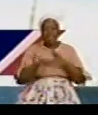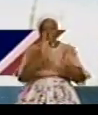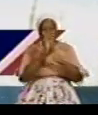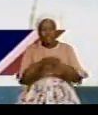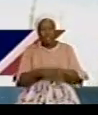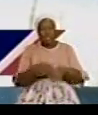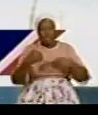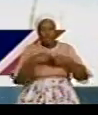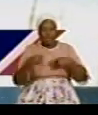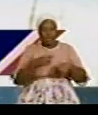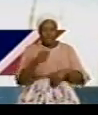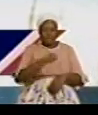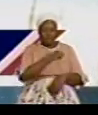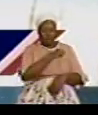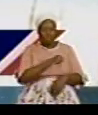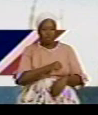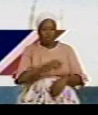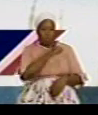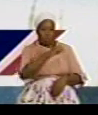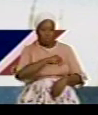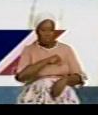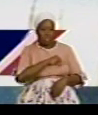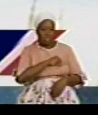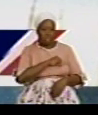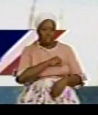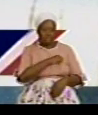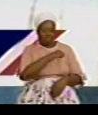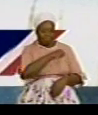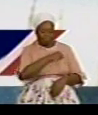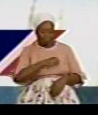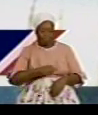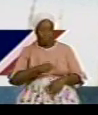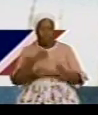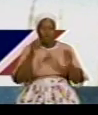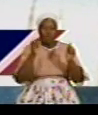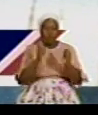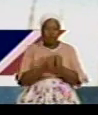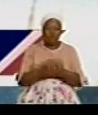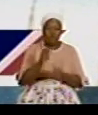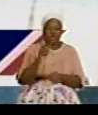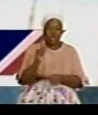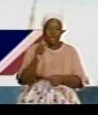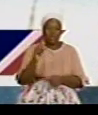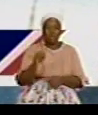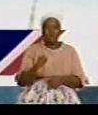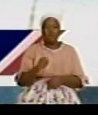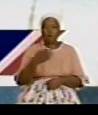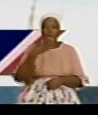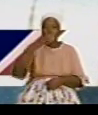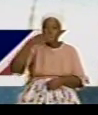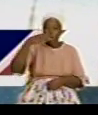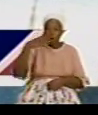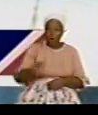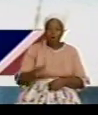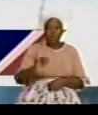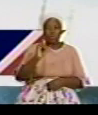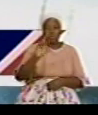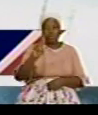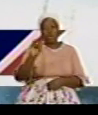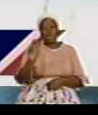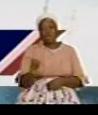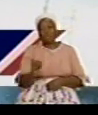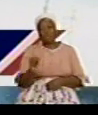their conscience seared with a hot iron. Having the